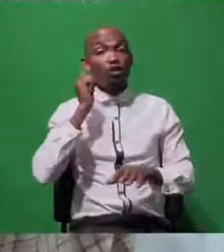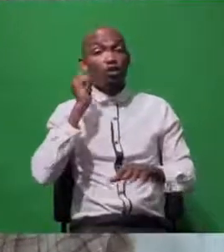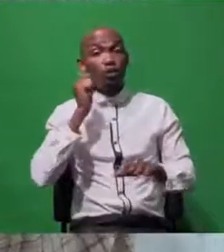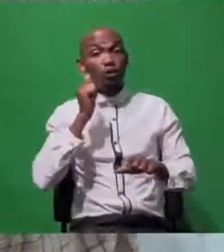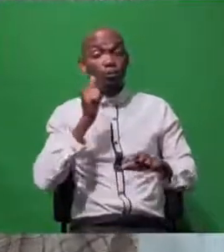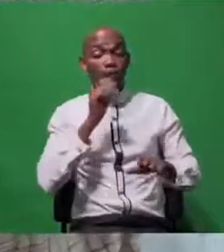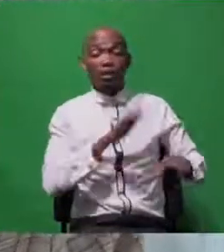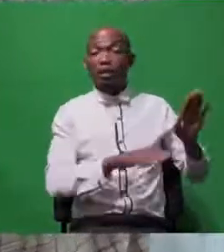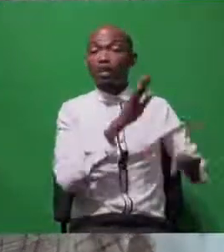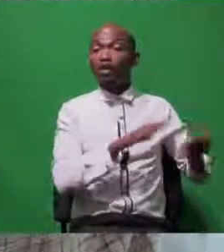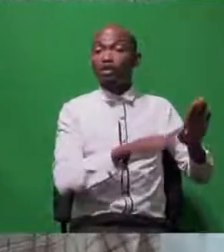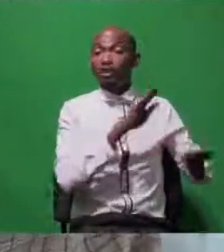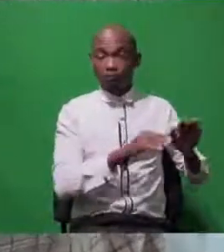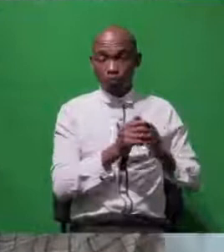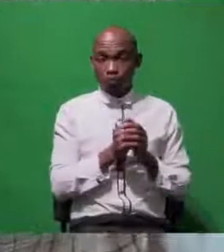culture.